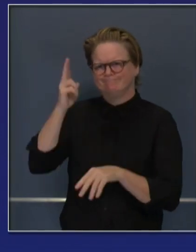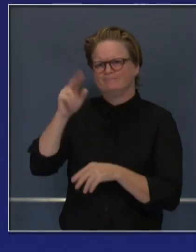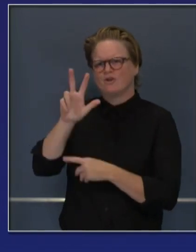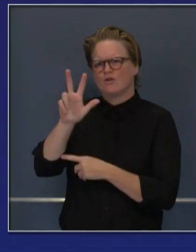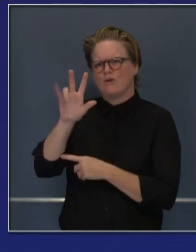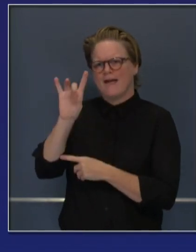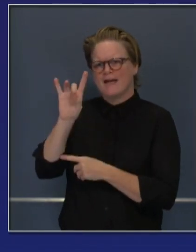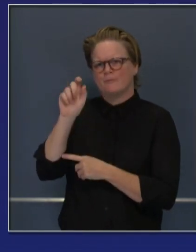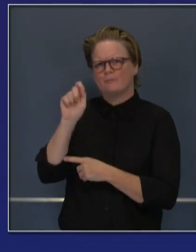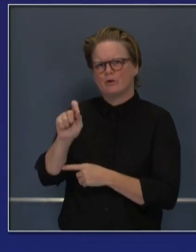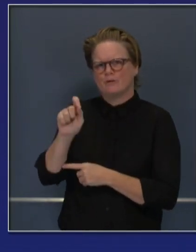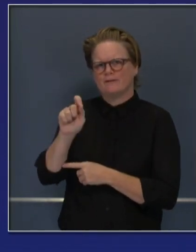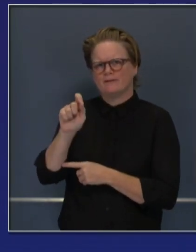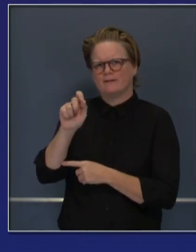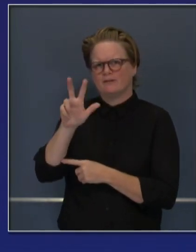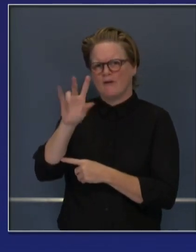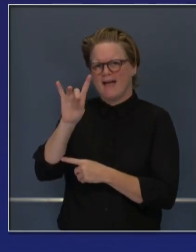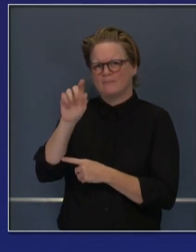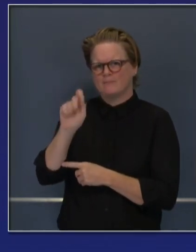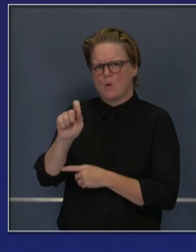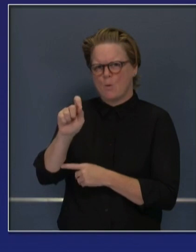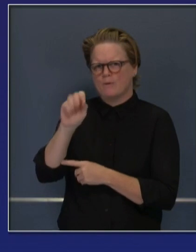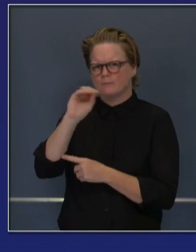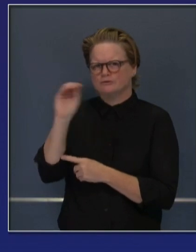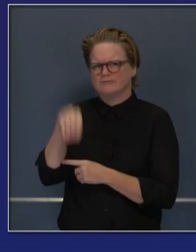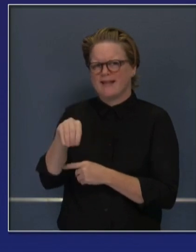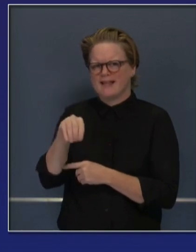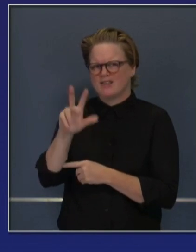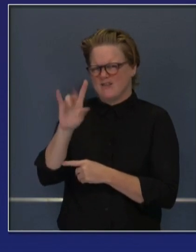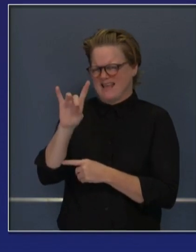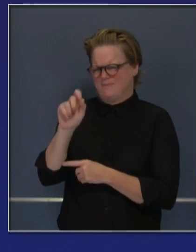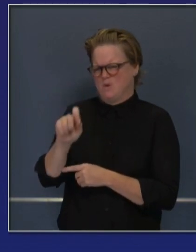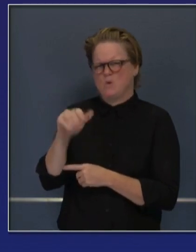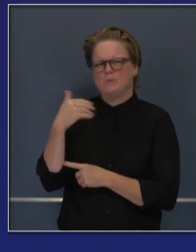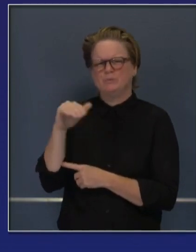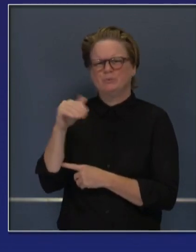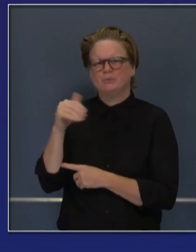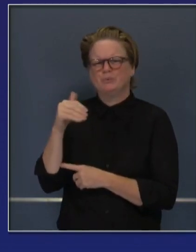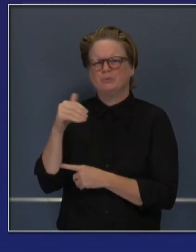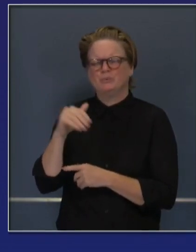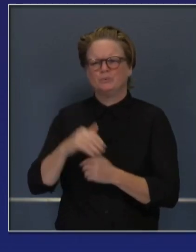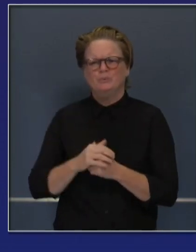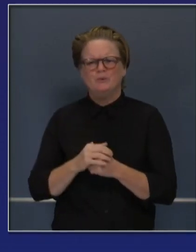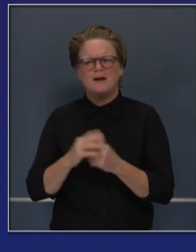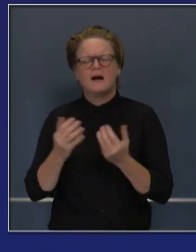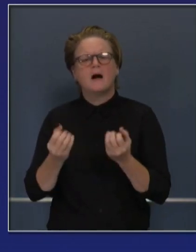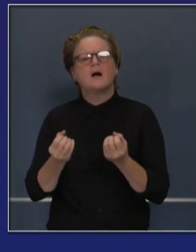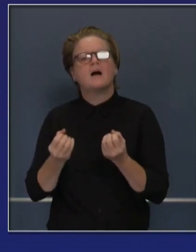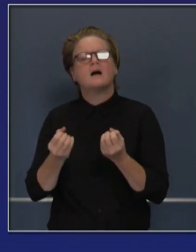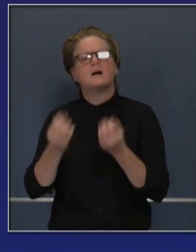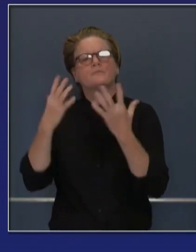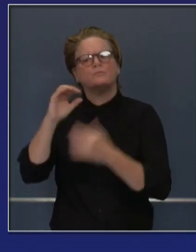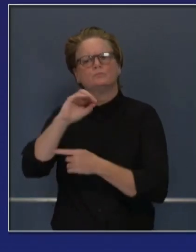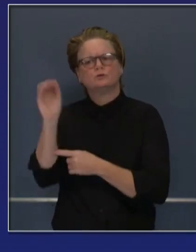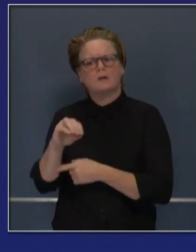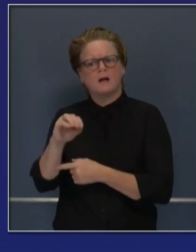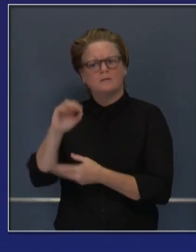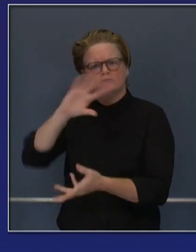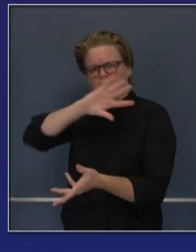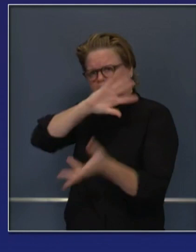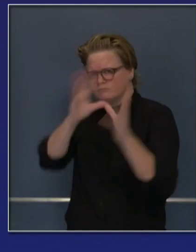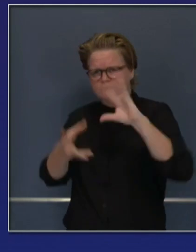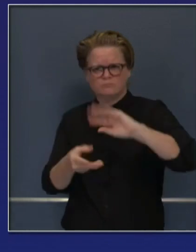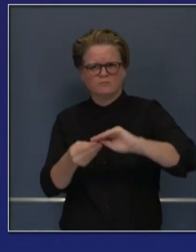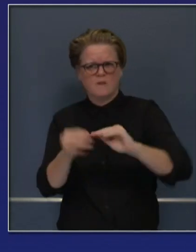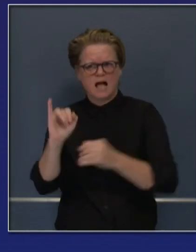last 14 days in ICU patients. But take a look at this slide. 13% now of our ICU patients are